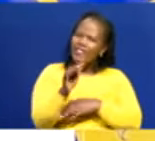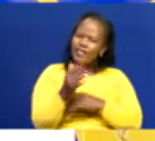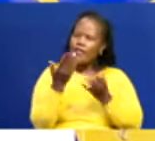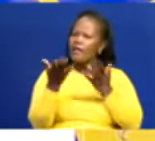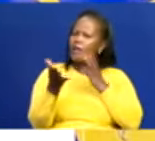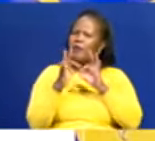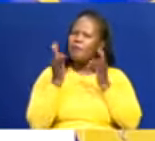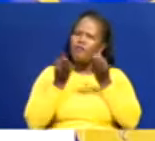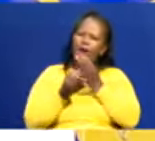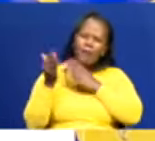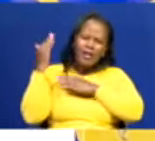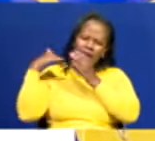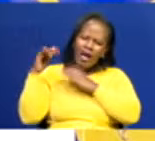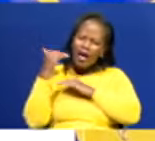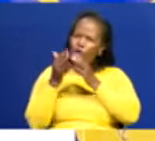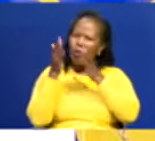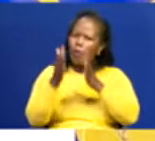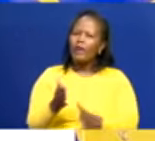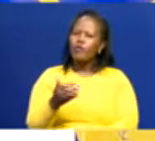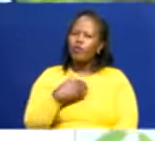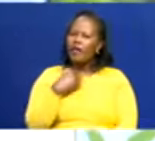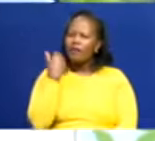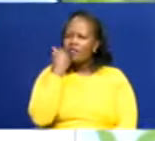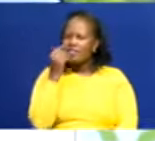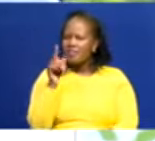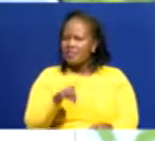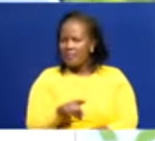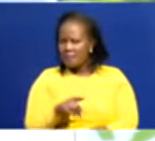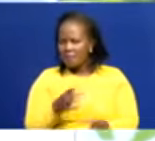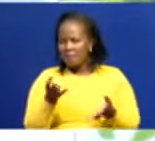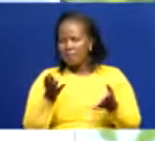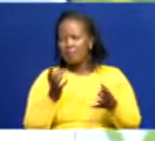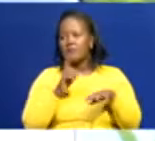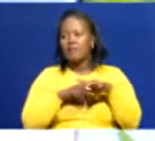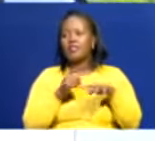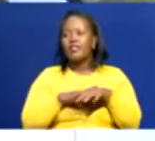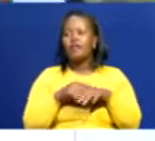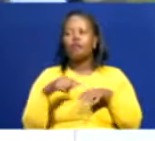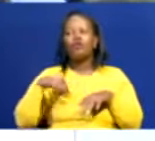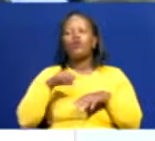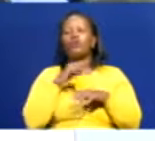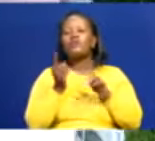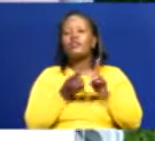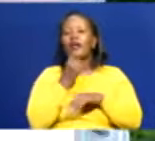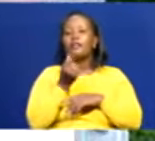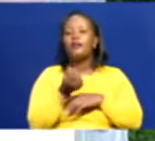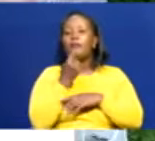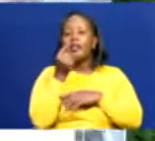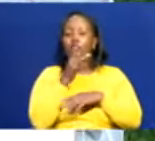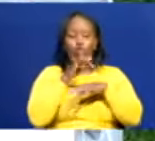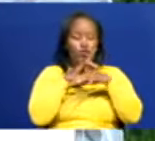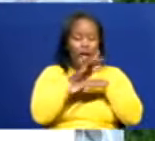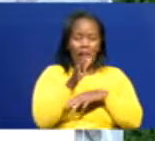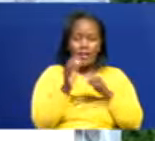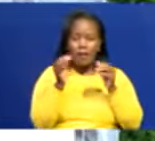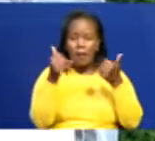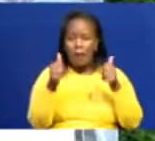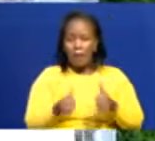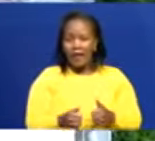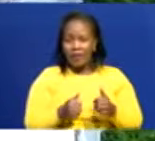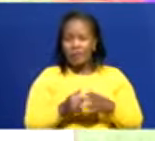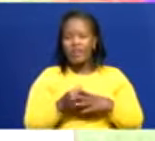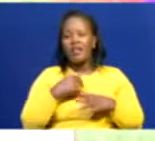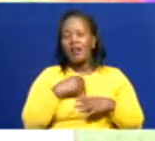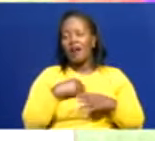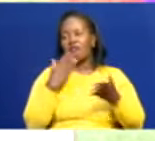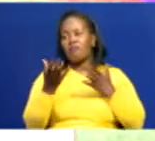family who've had the vitiligo before. So when you don't start medication, there are chances of the patch appearing in another